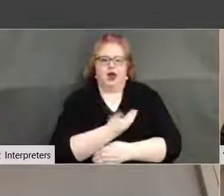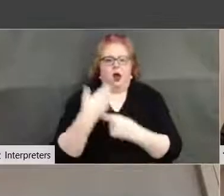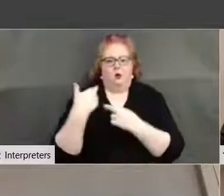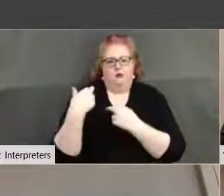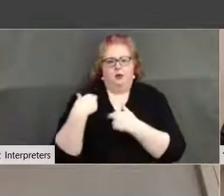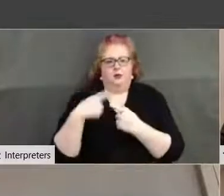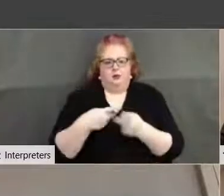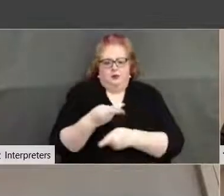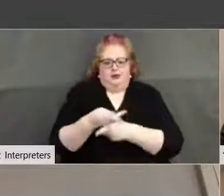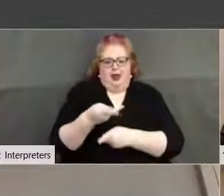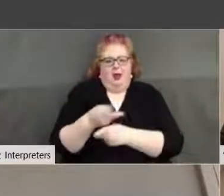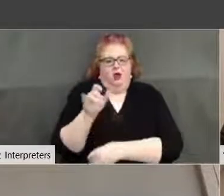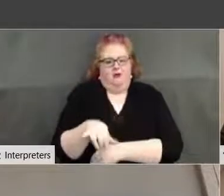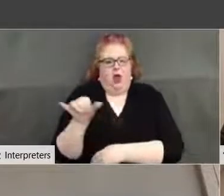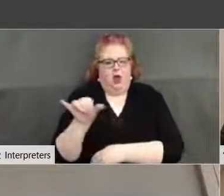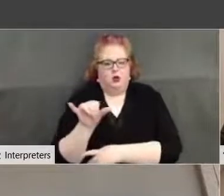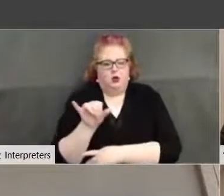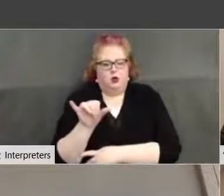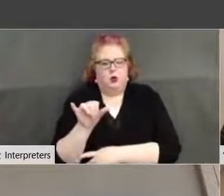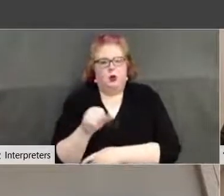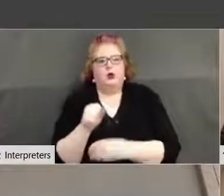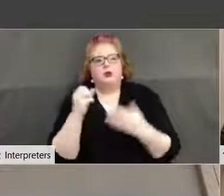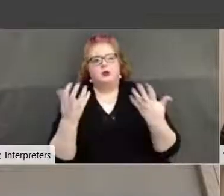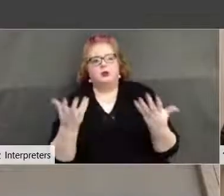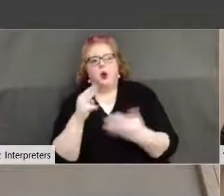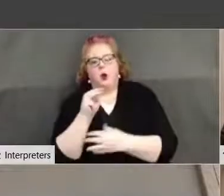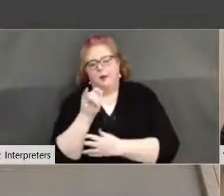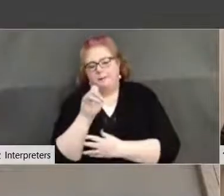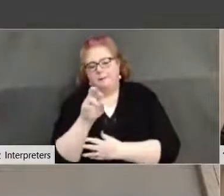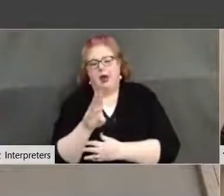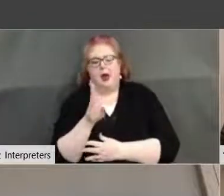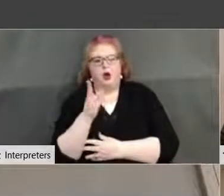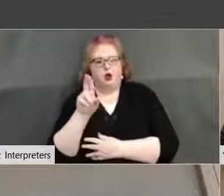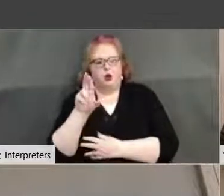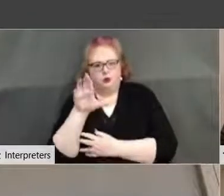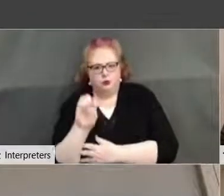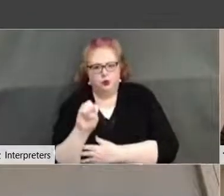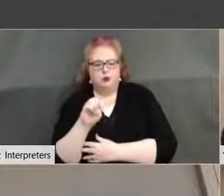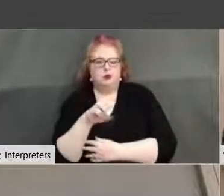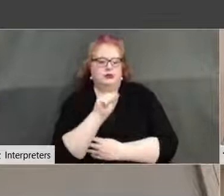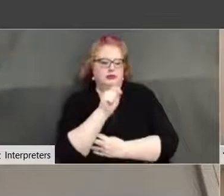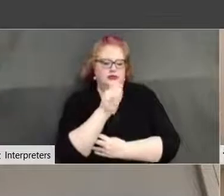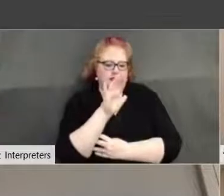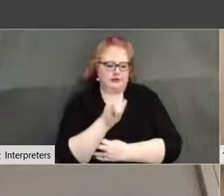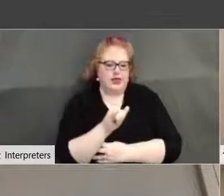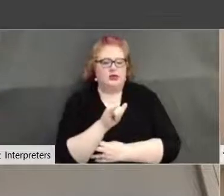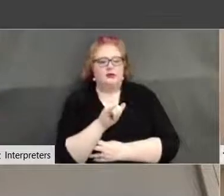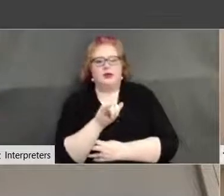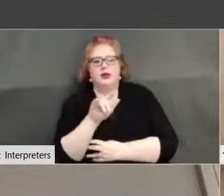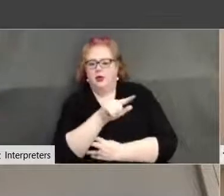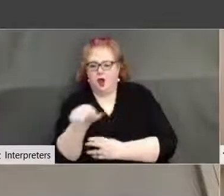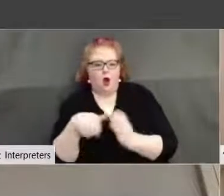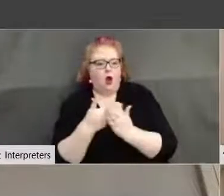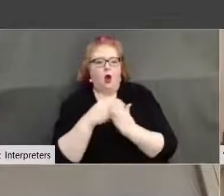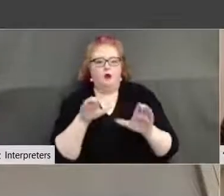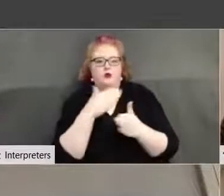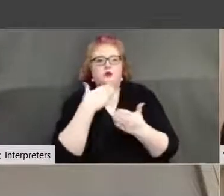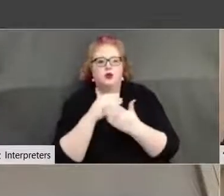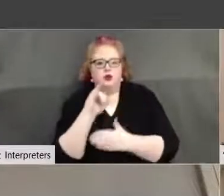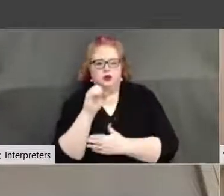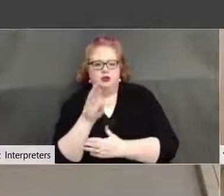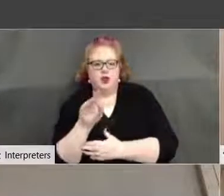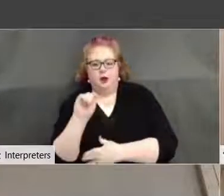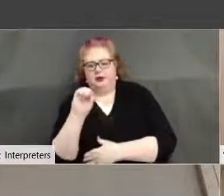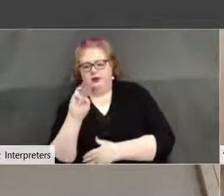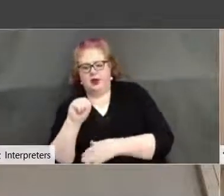So I think that the mayor and Bruce and Stacy are doing a good job, and Tom's giving them good advice on what to do. But